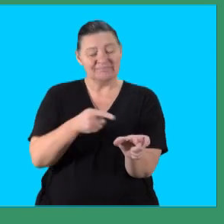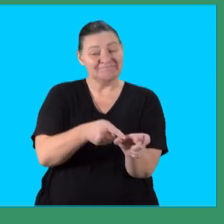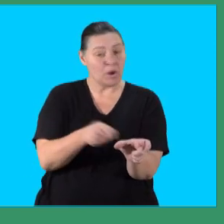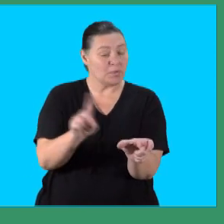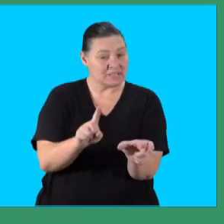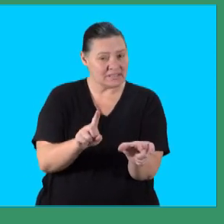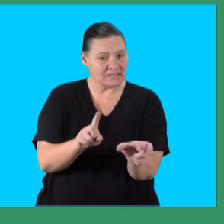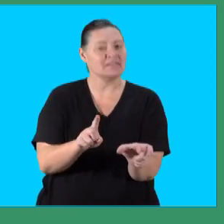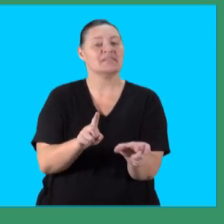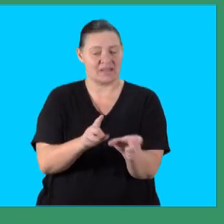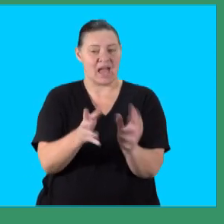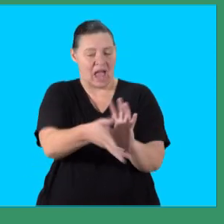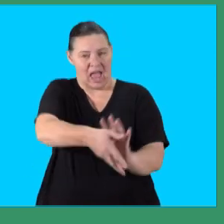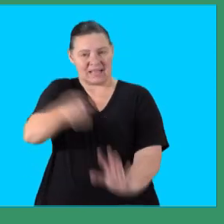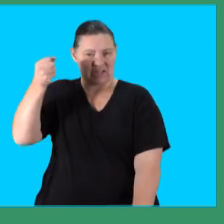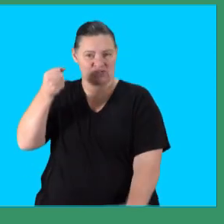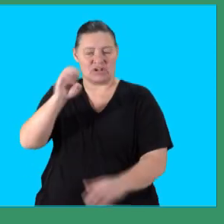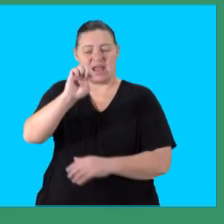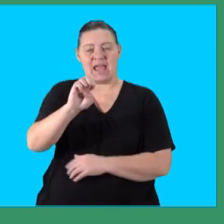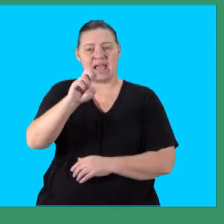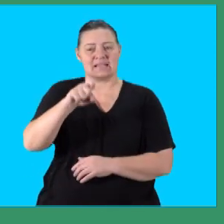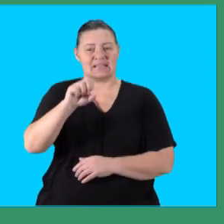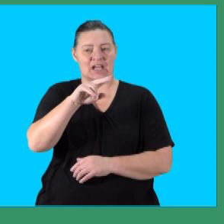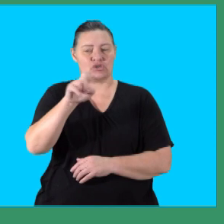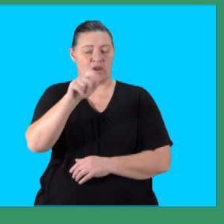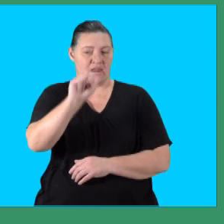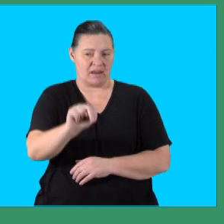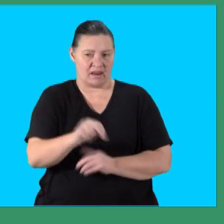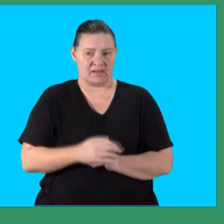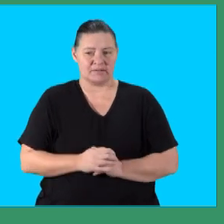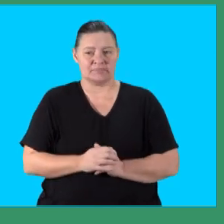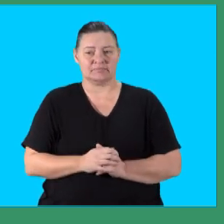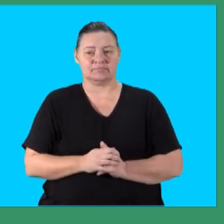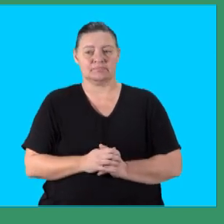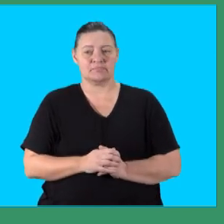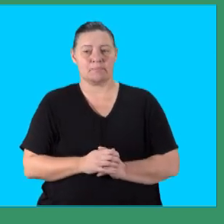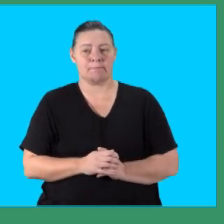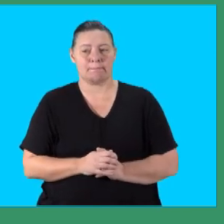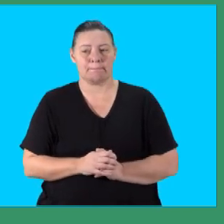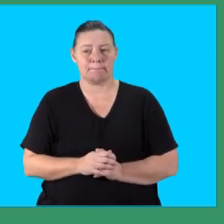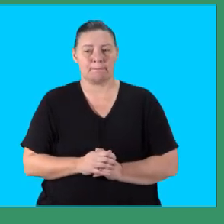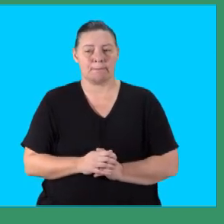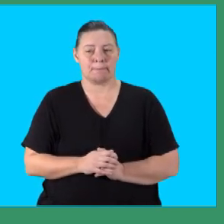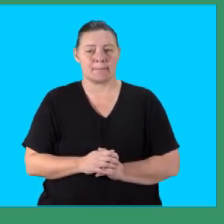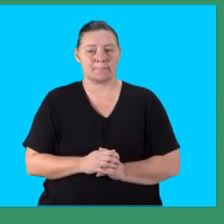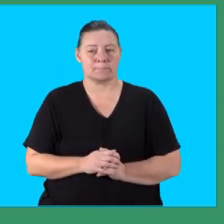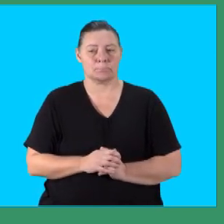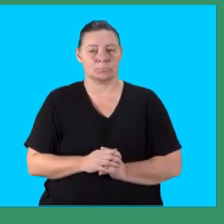it deals with the extraction. So the correct answer here is extraction.